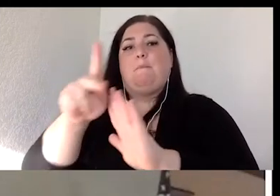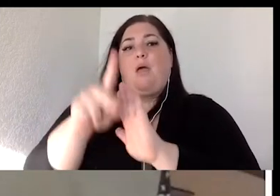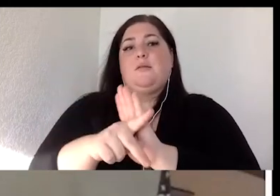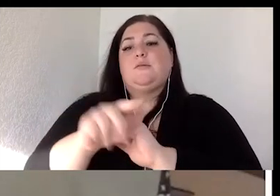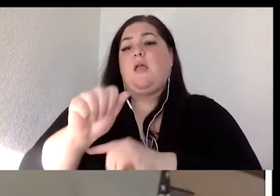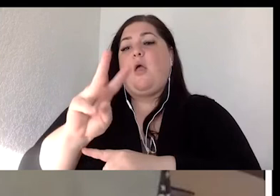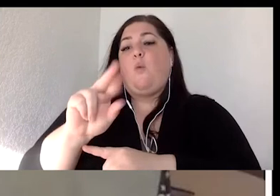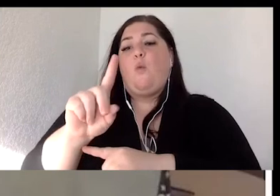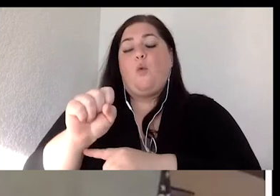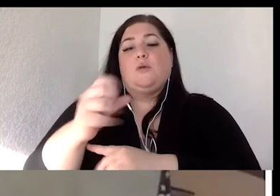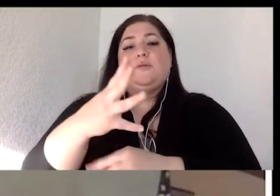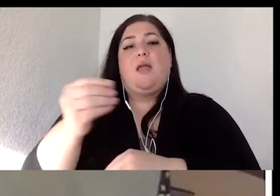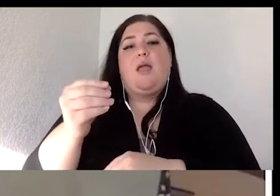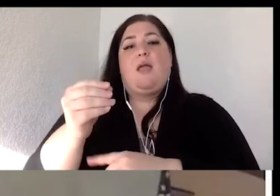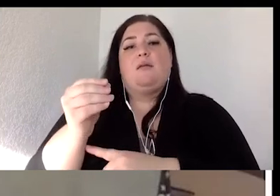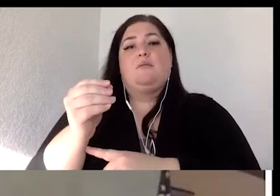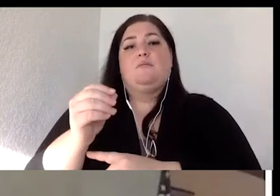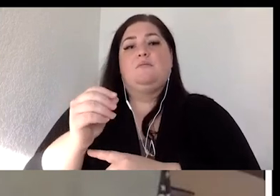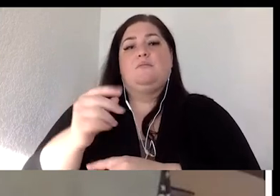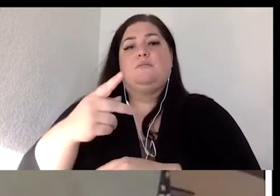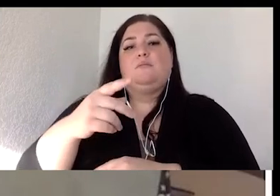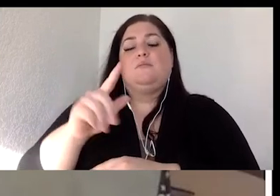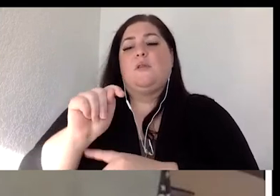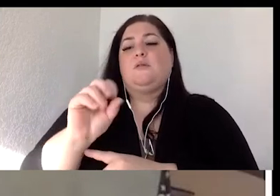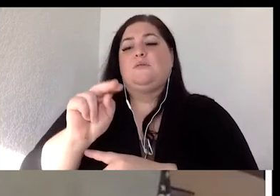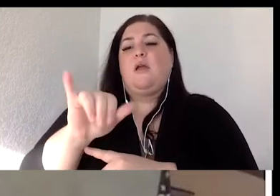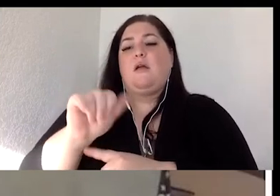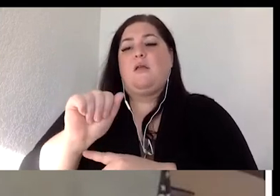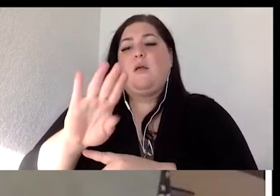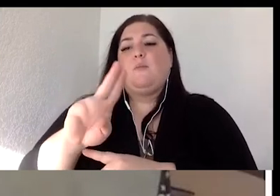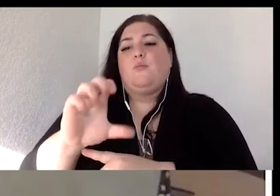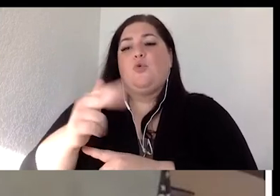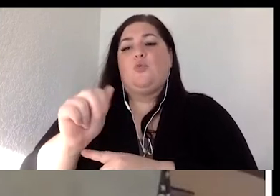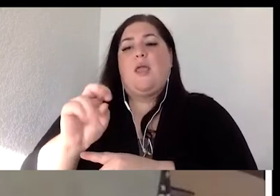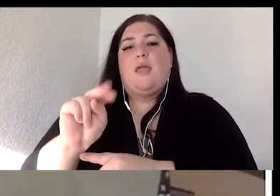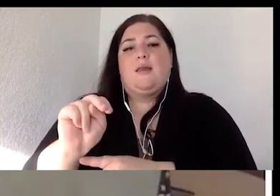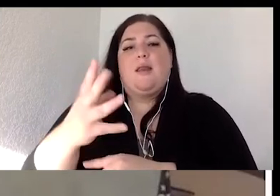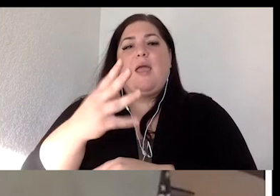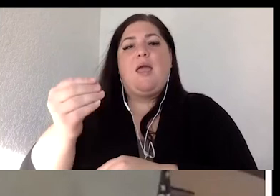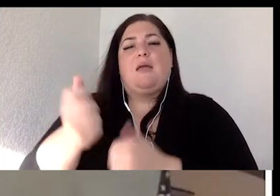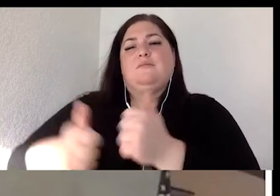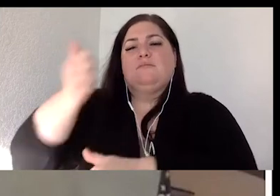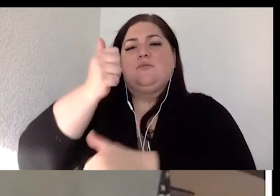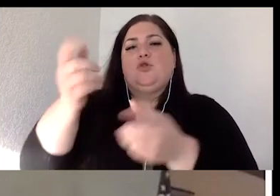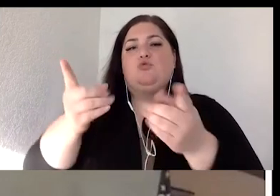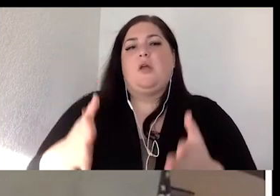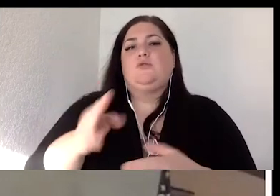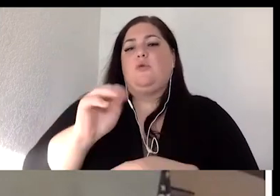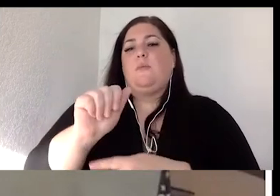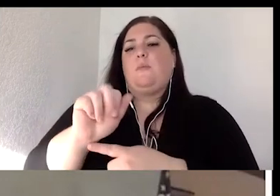present them is Danya Buchanan, our new ODVN board chair, and our executive director, Mario